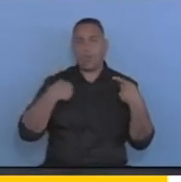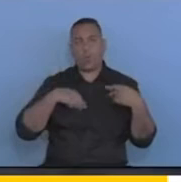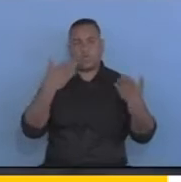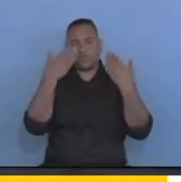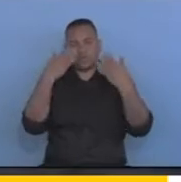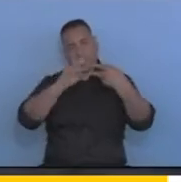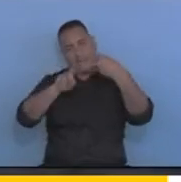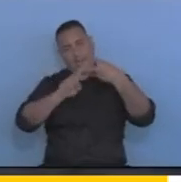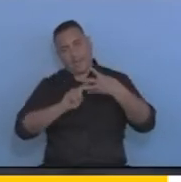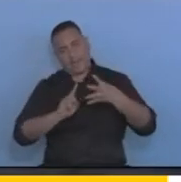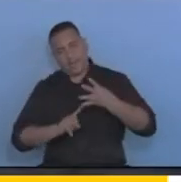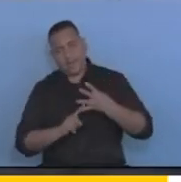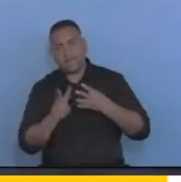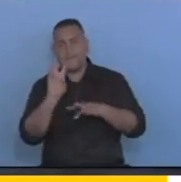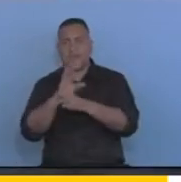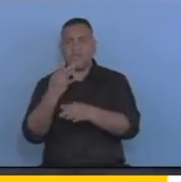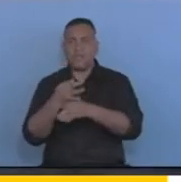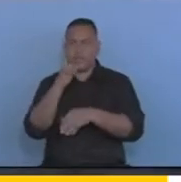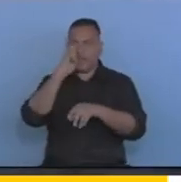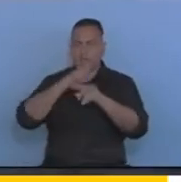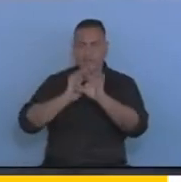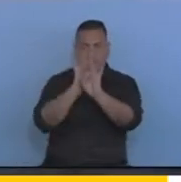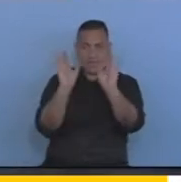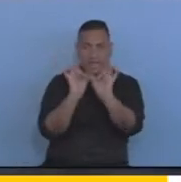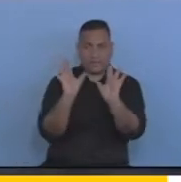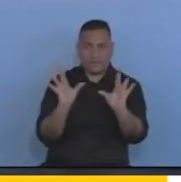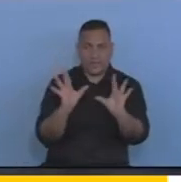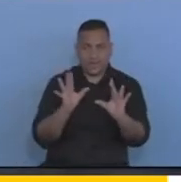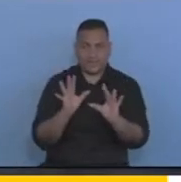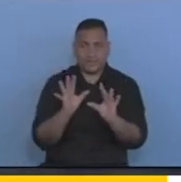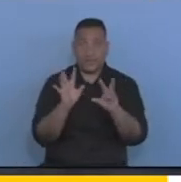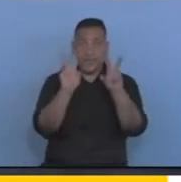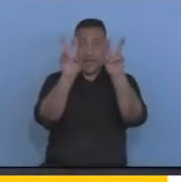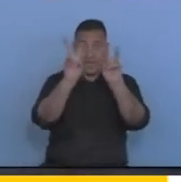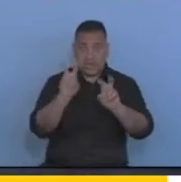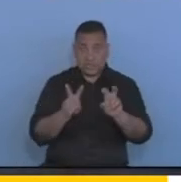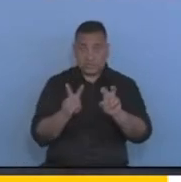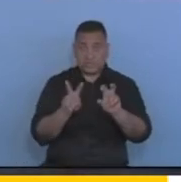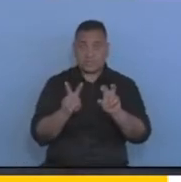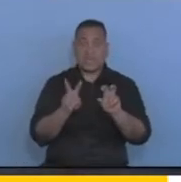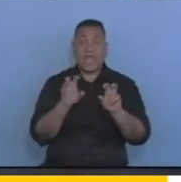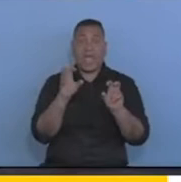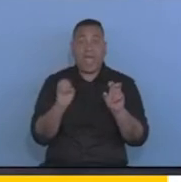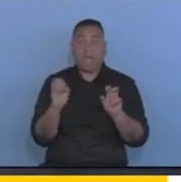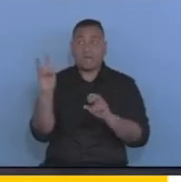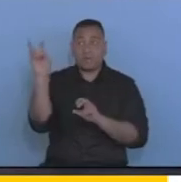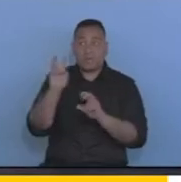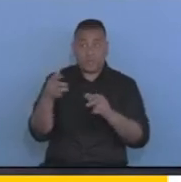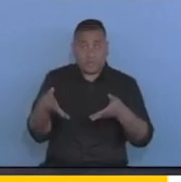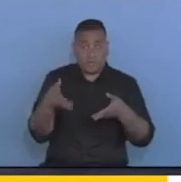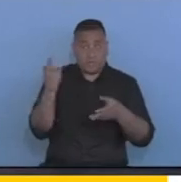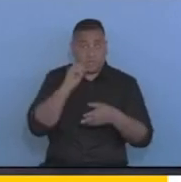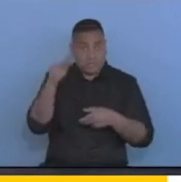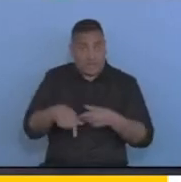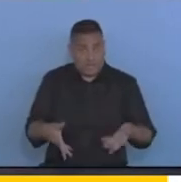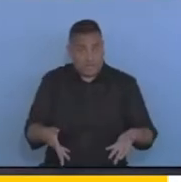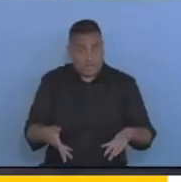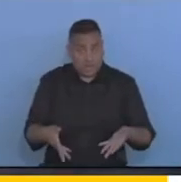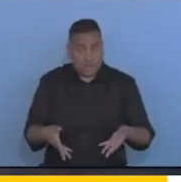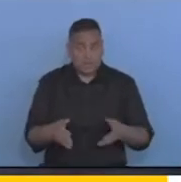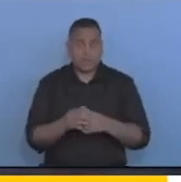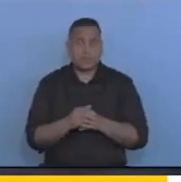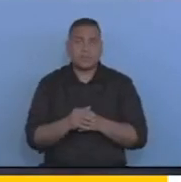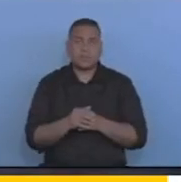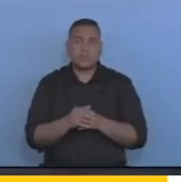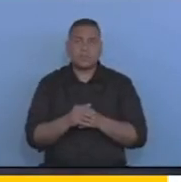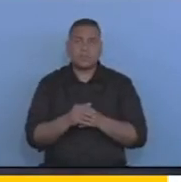people who possibly want to be electricians will be ending up here. And I'm also asking on the sake of my grandparents who never knew what anybody studied, because you